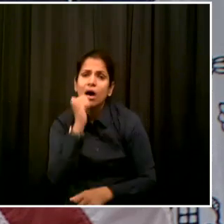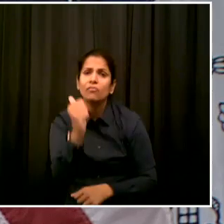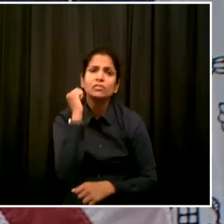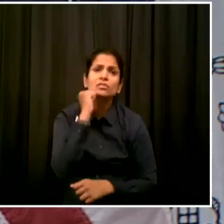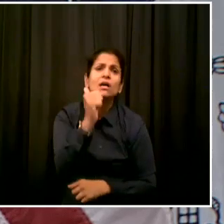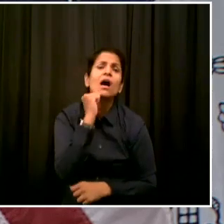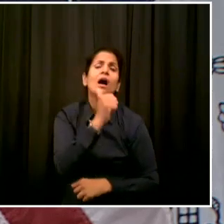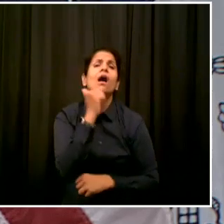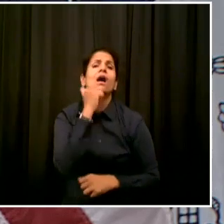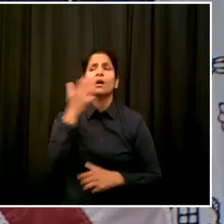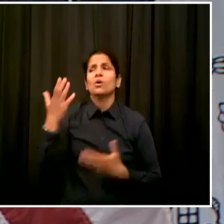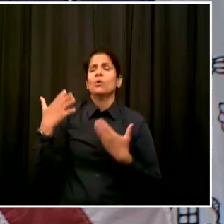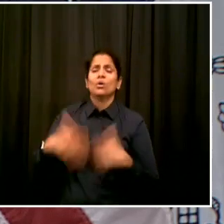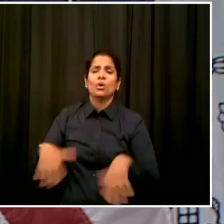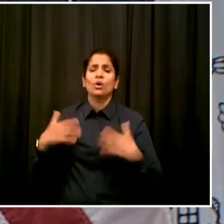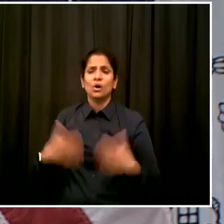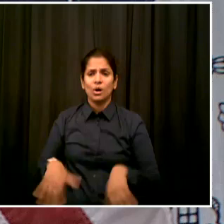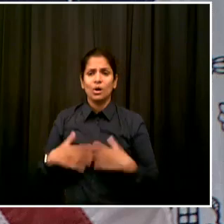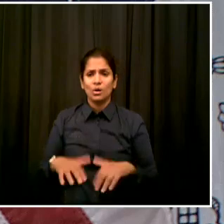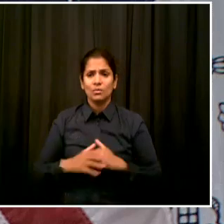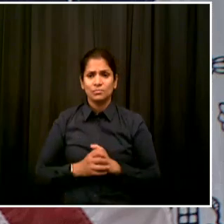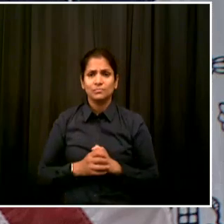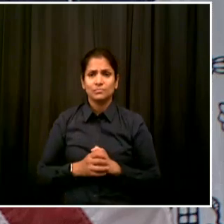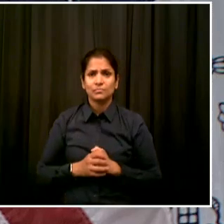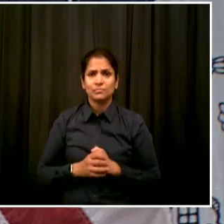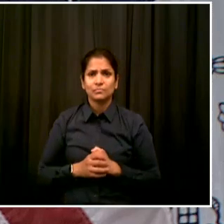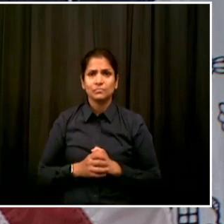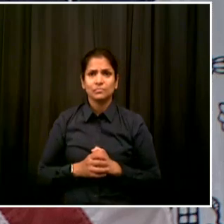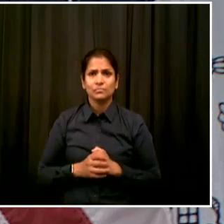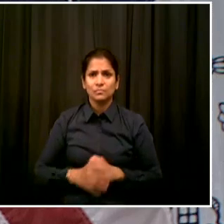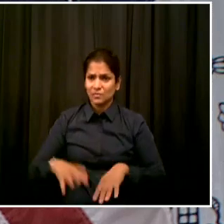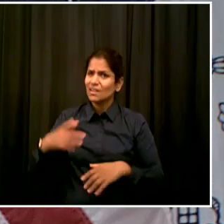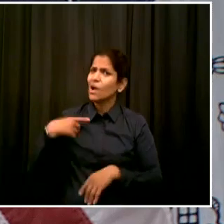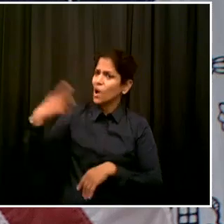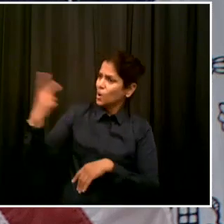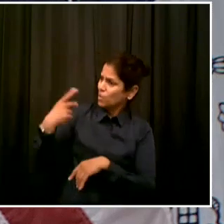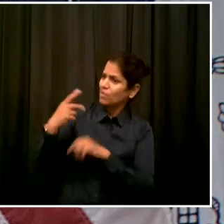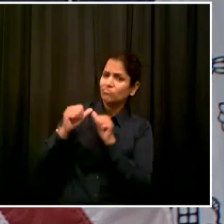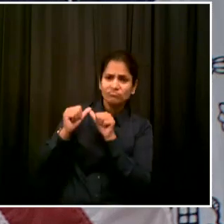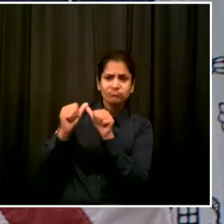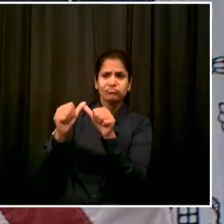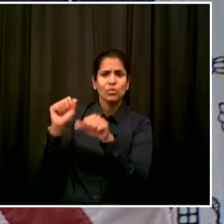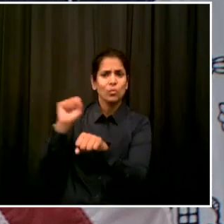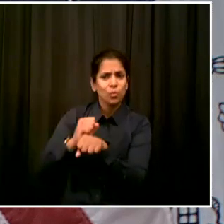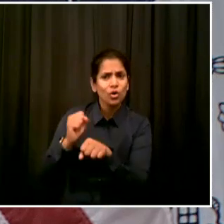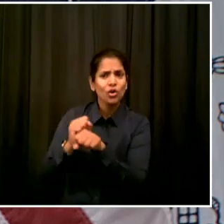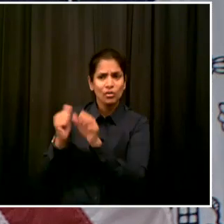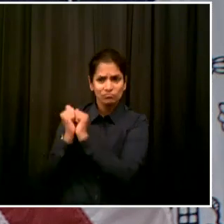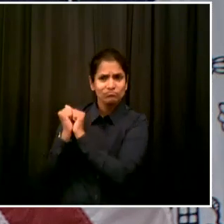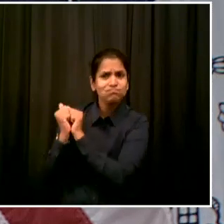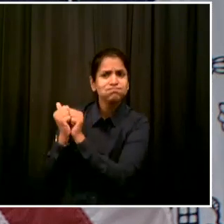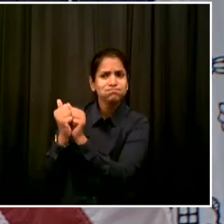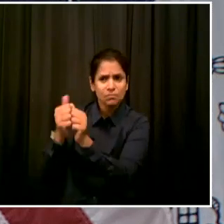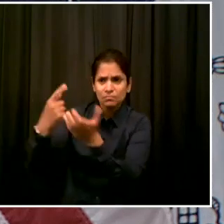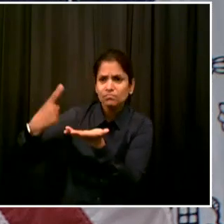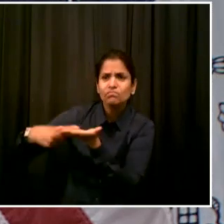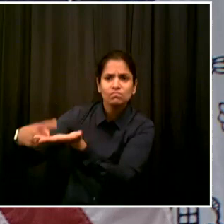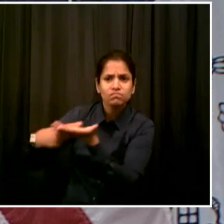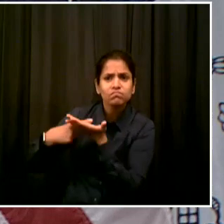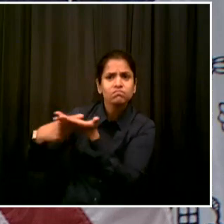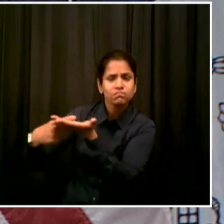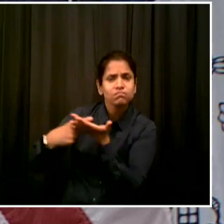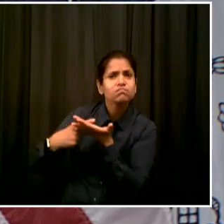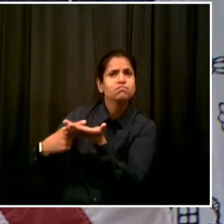think that's healthy. So no, there's a very, very good working relationship, and it's not